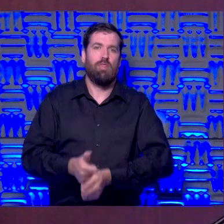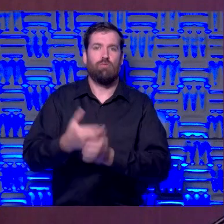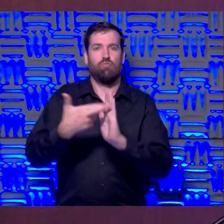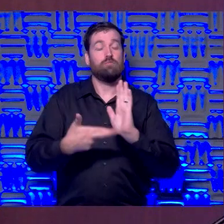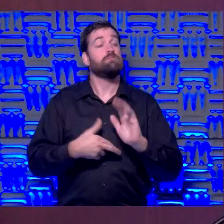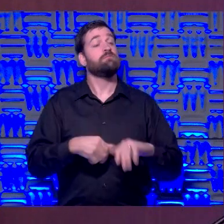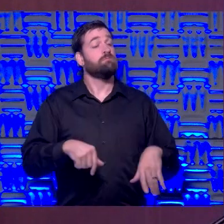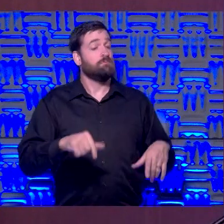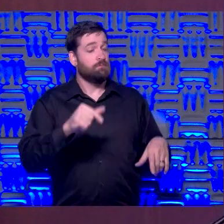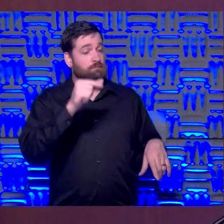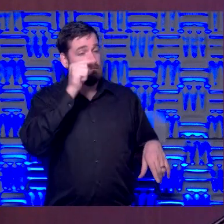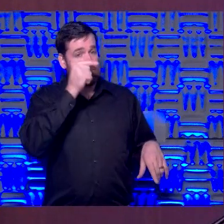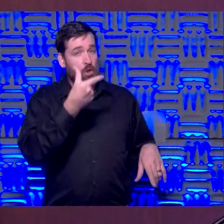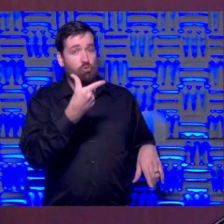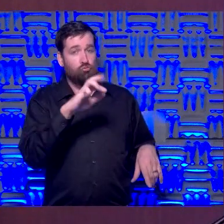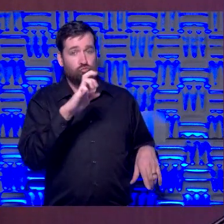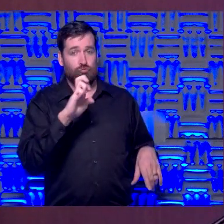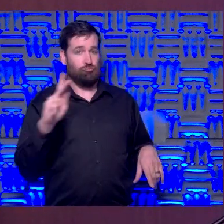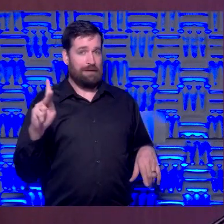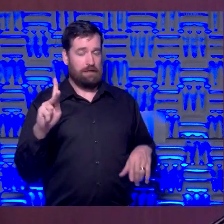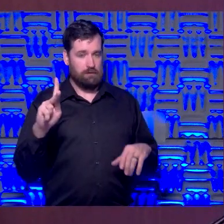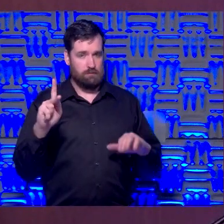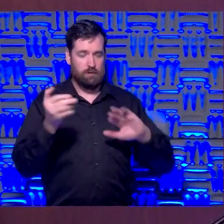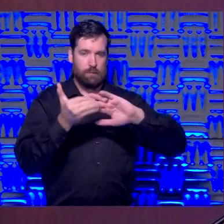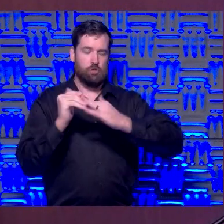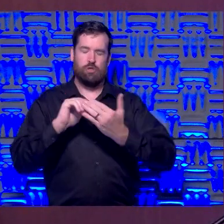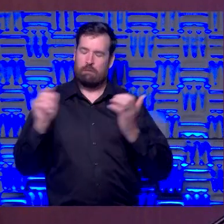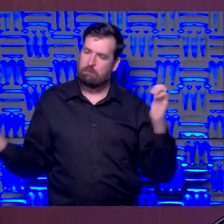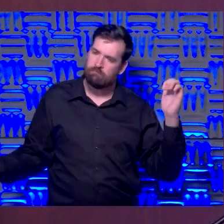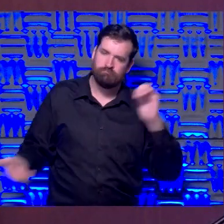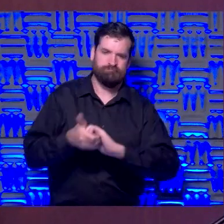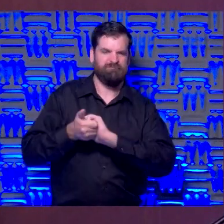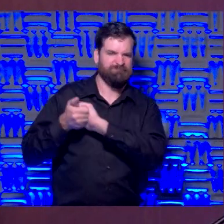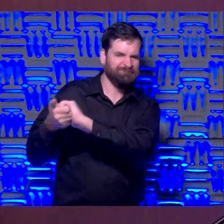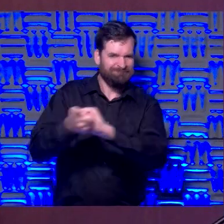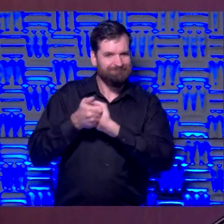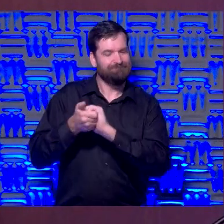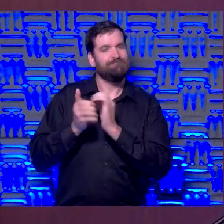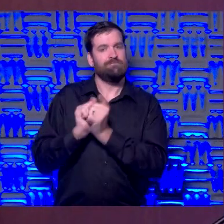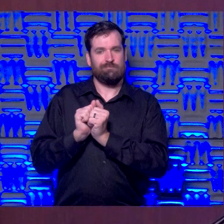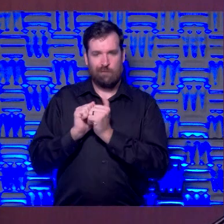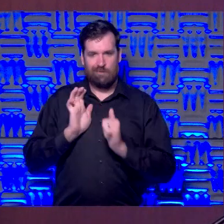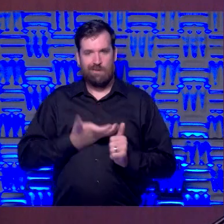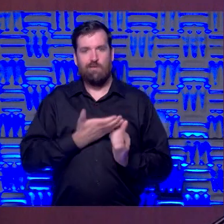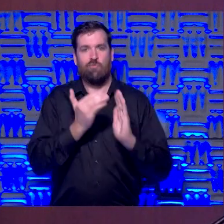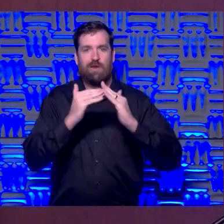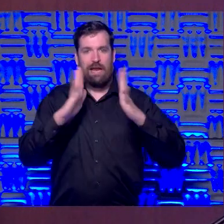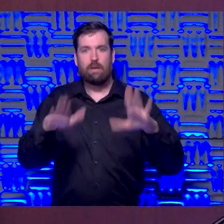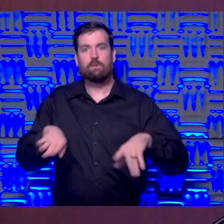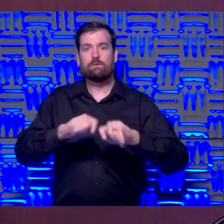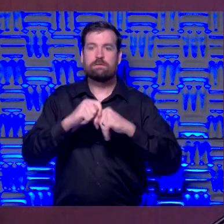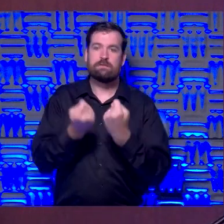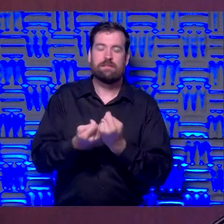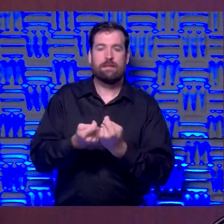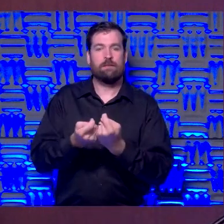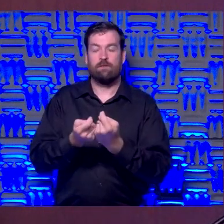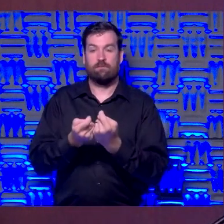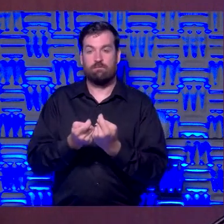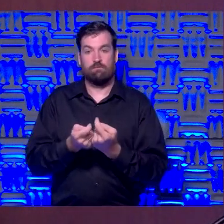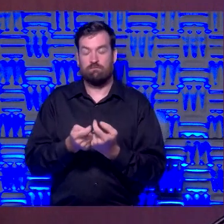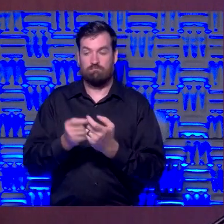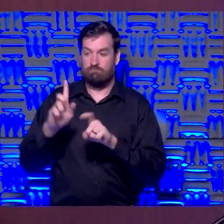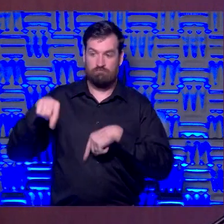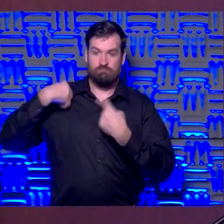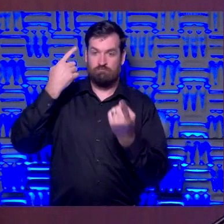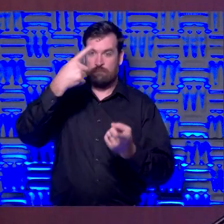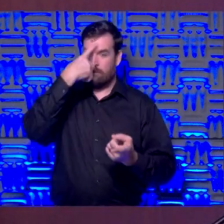Greek community is partnering very closely with us and with our housing team, who has throughout the summer